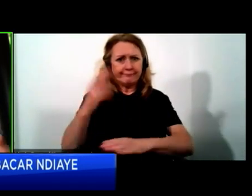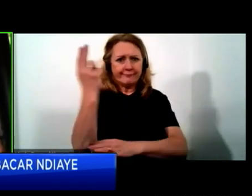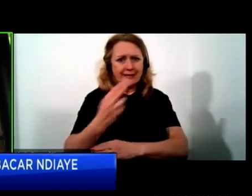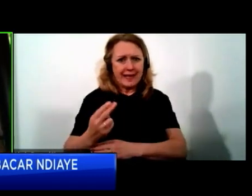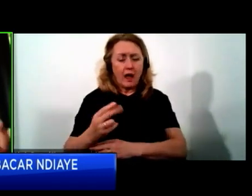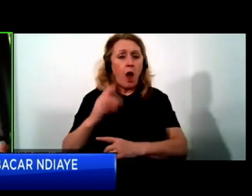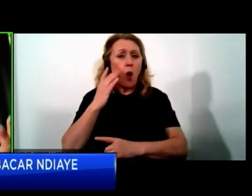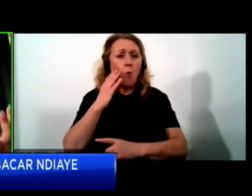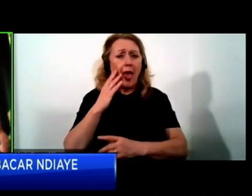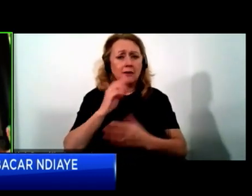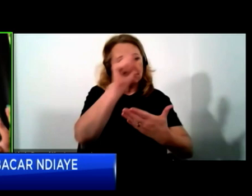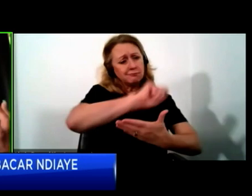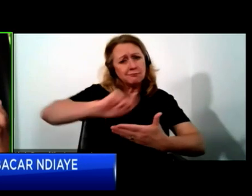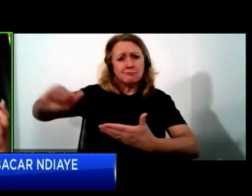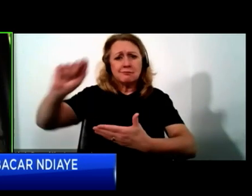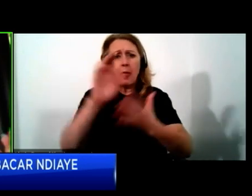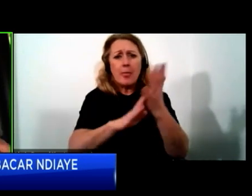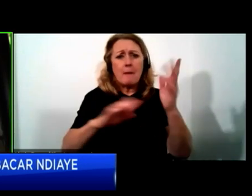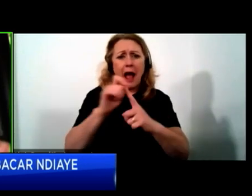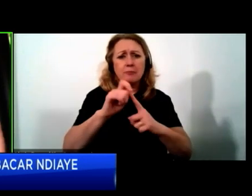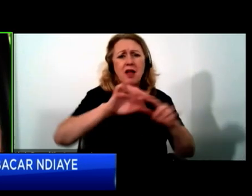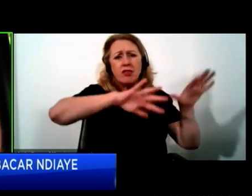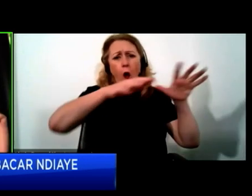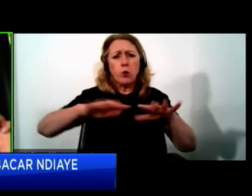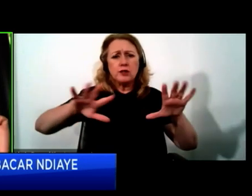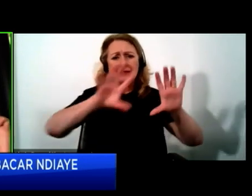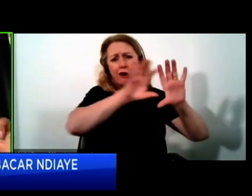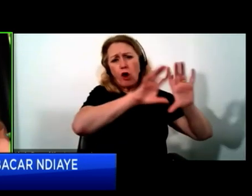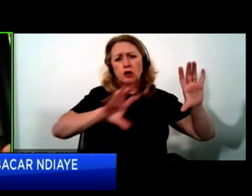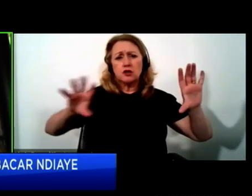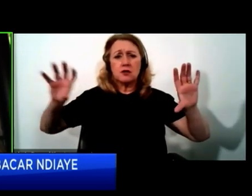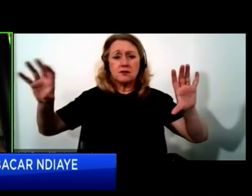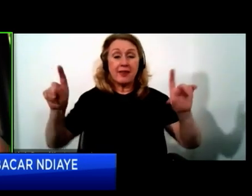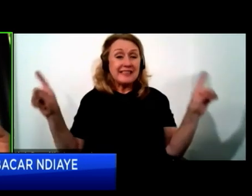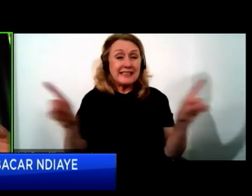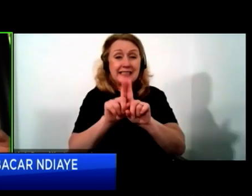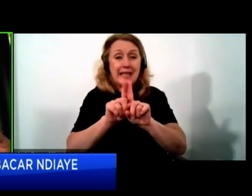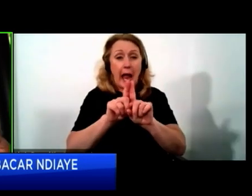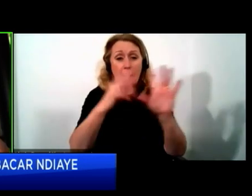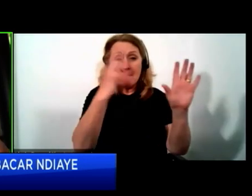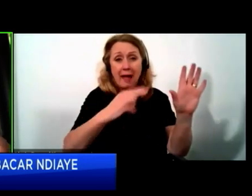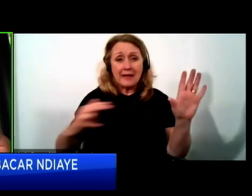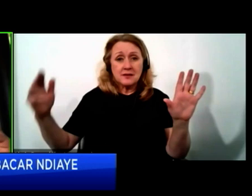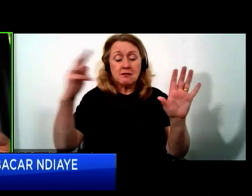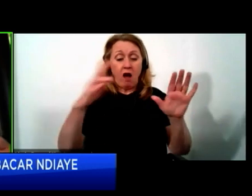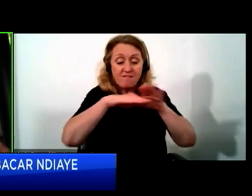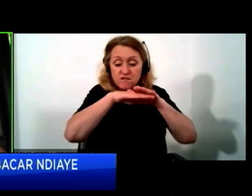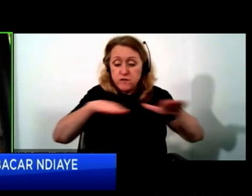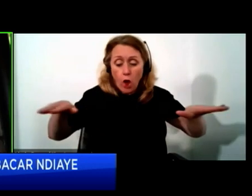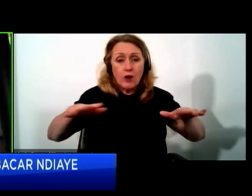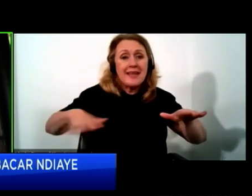when cartographers mapped the oceans and continents with the same patterns drawn on floors